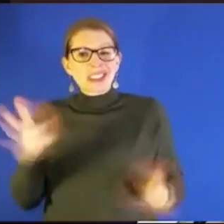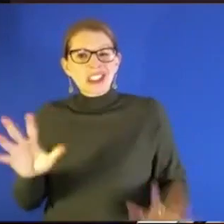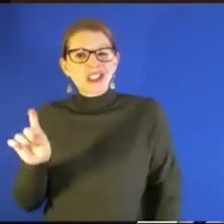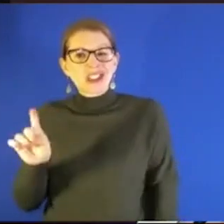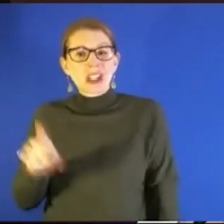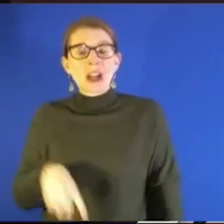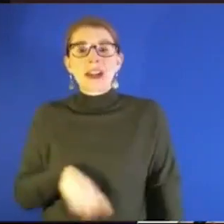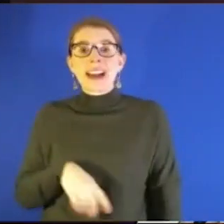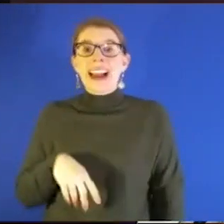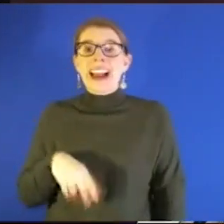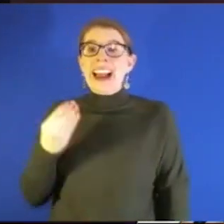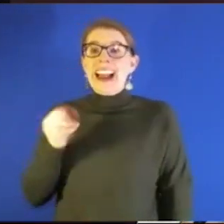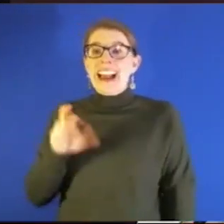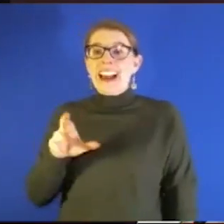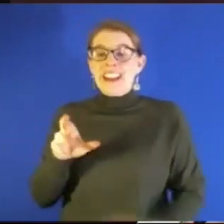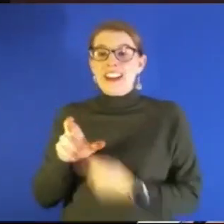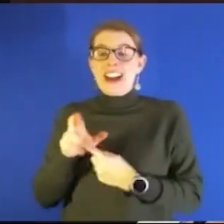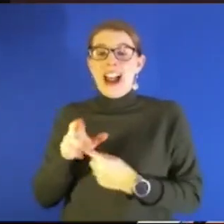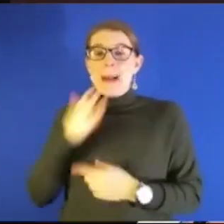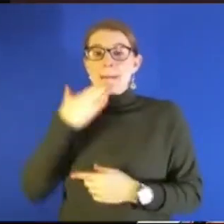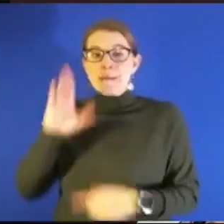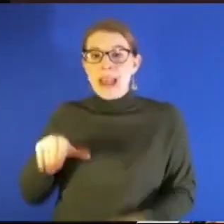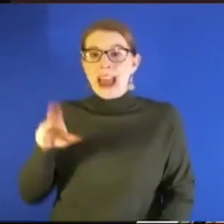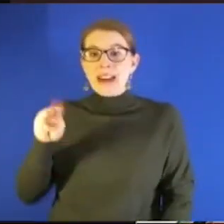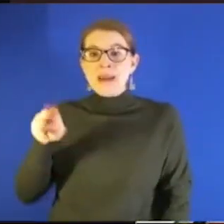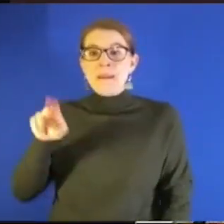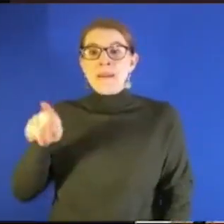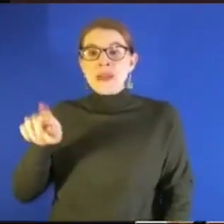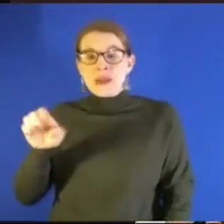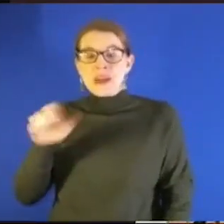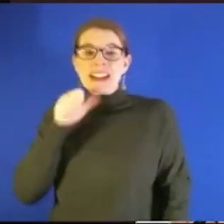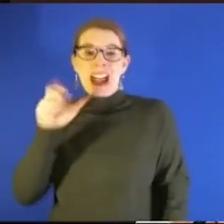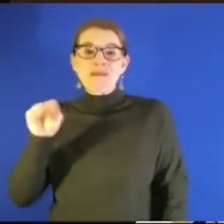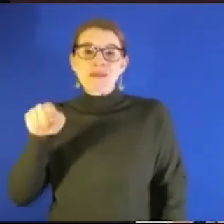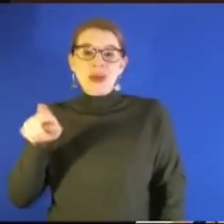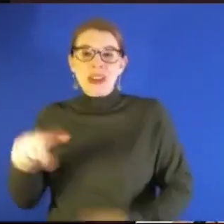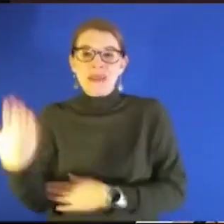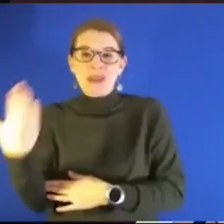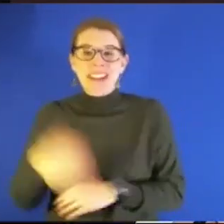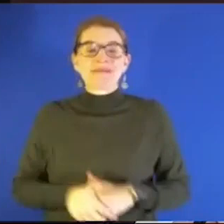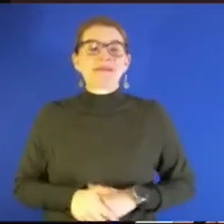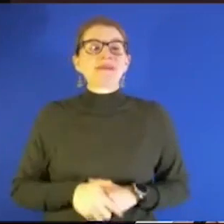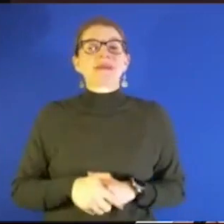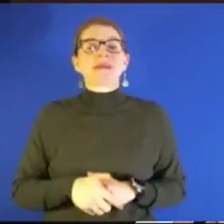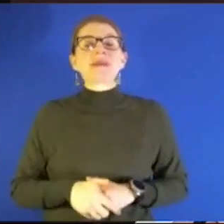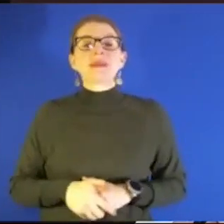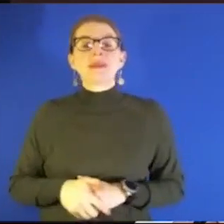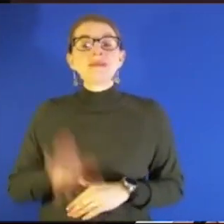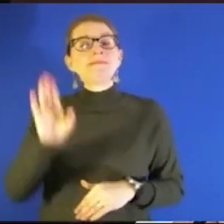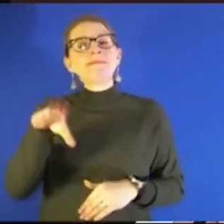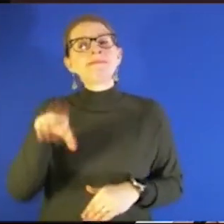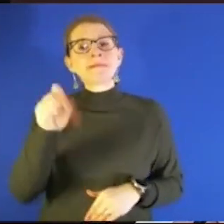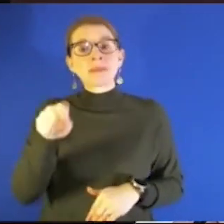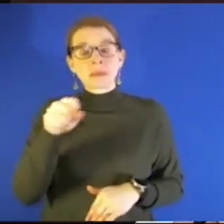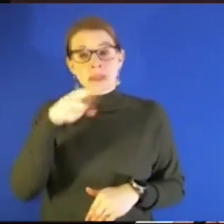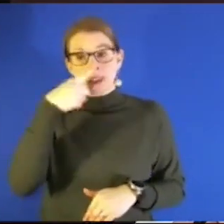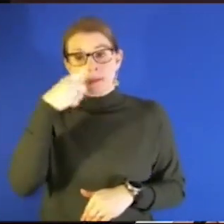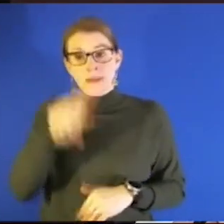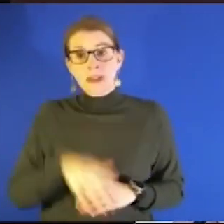I'm bad at muting, and I'm muting here this morning. So yeah, I mean, can you